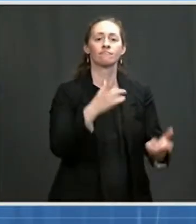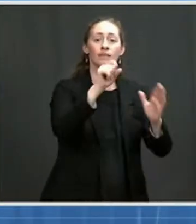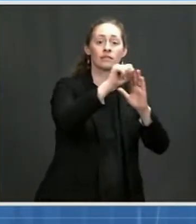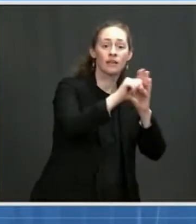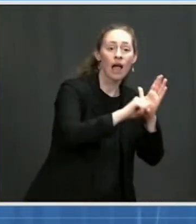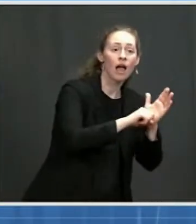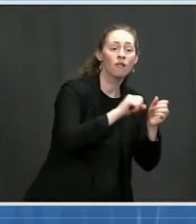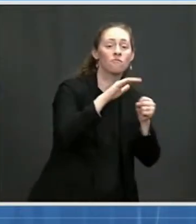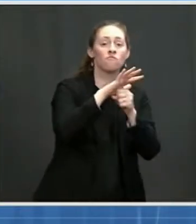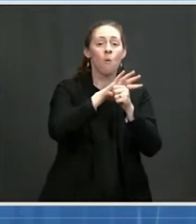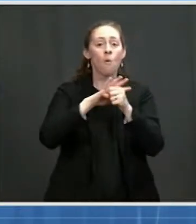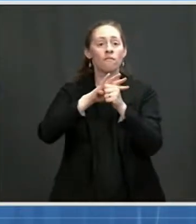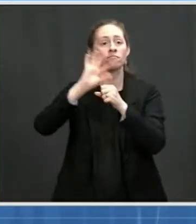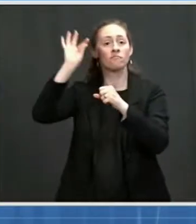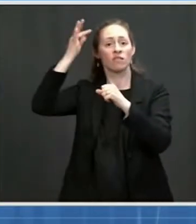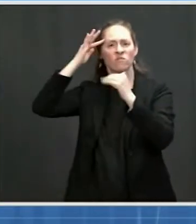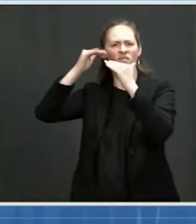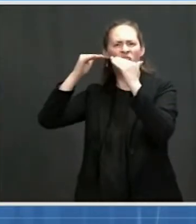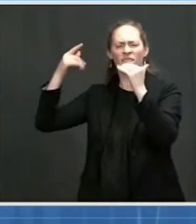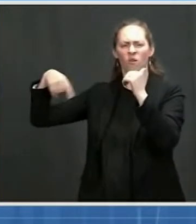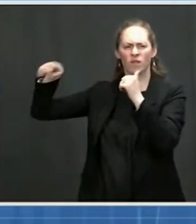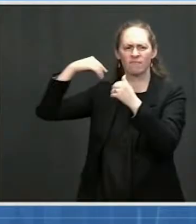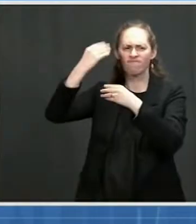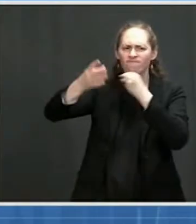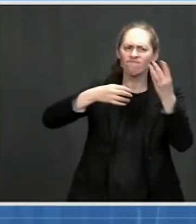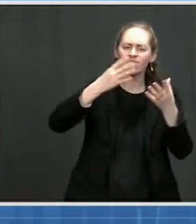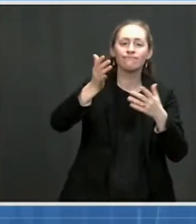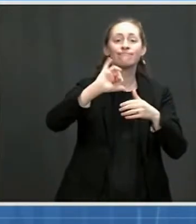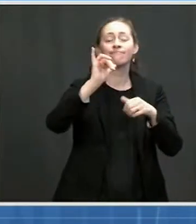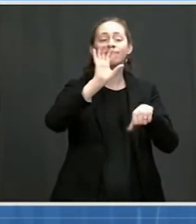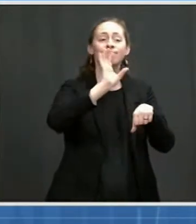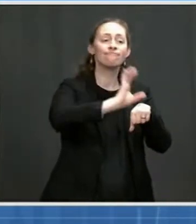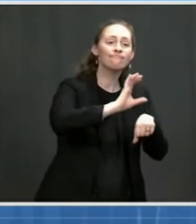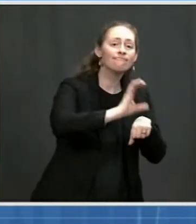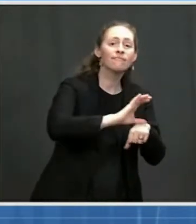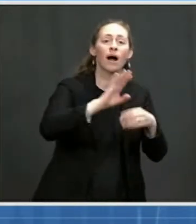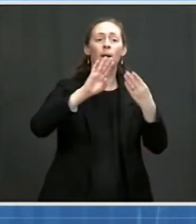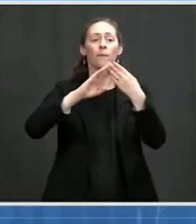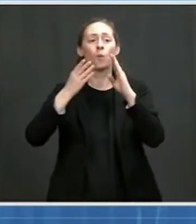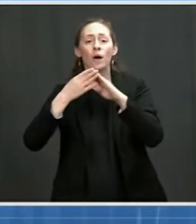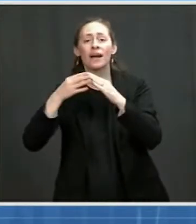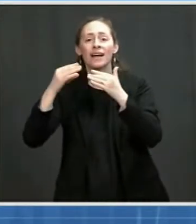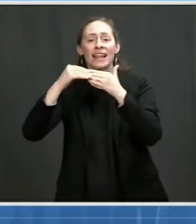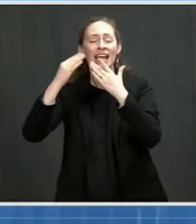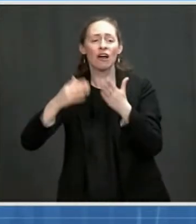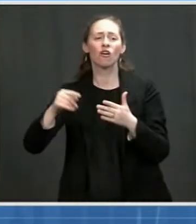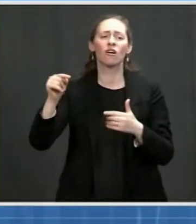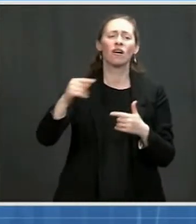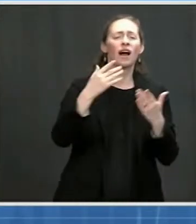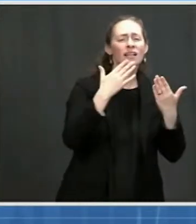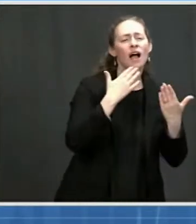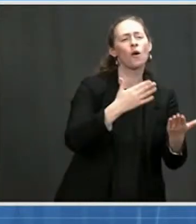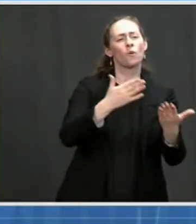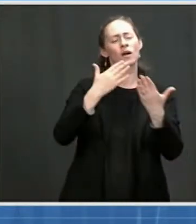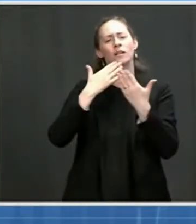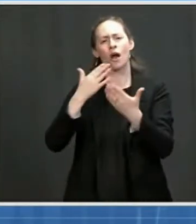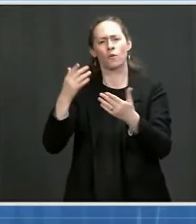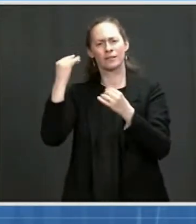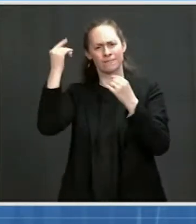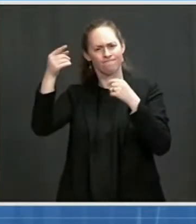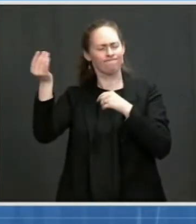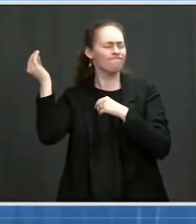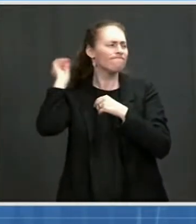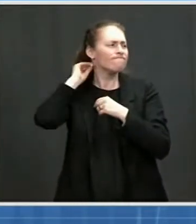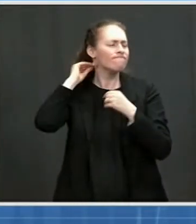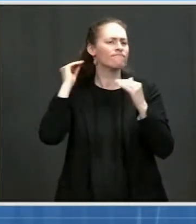providers, community, faith-based organizations, philanthropy, thank you for continuing to prioritize equity. We need